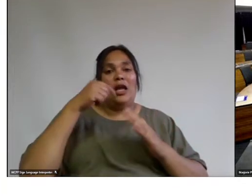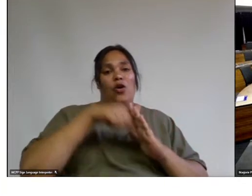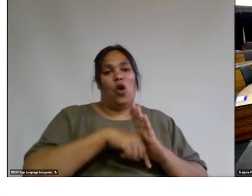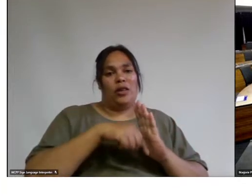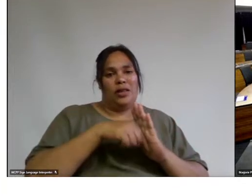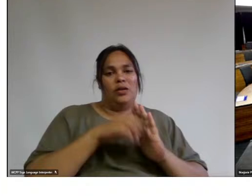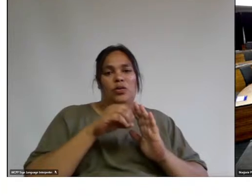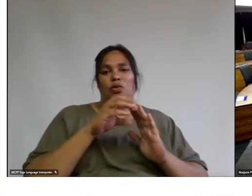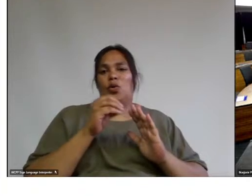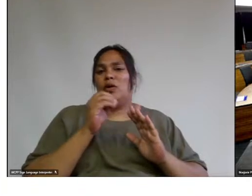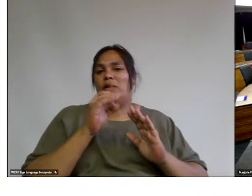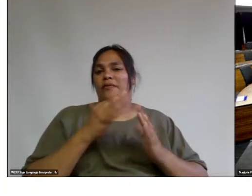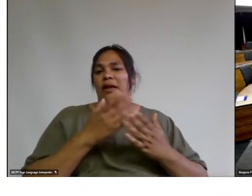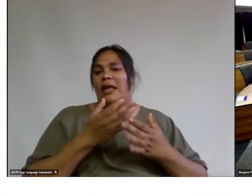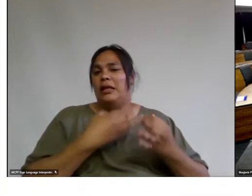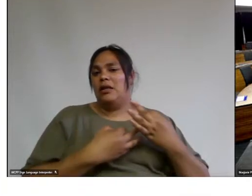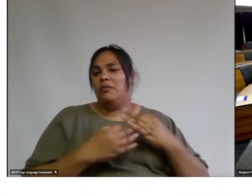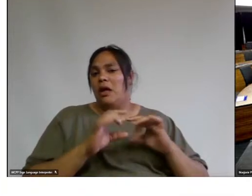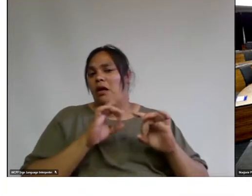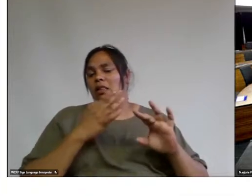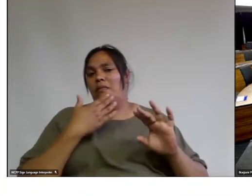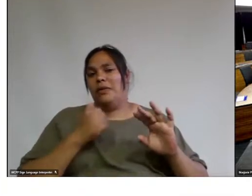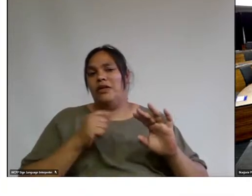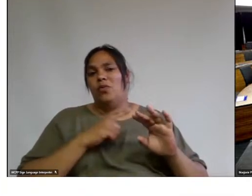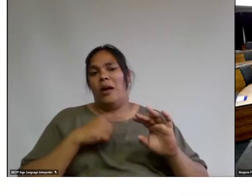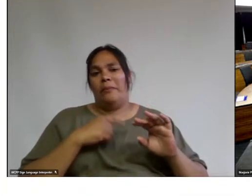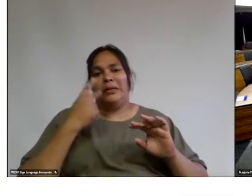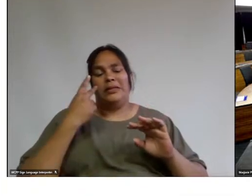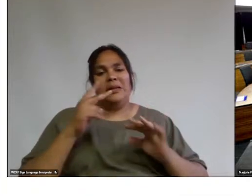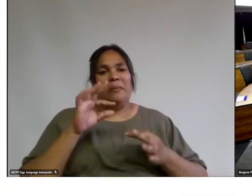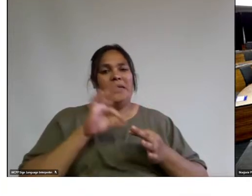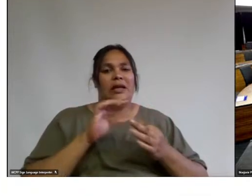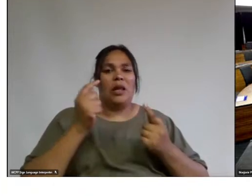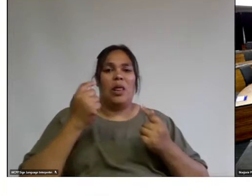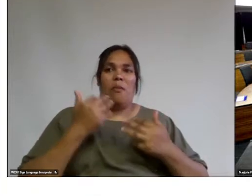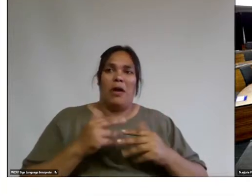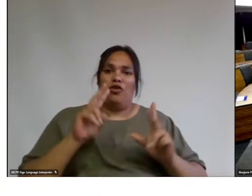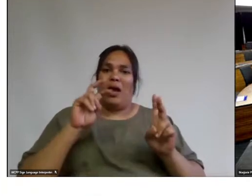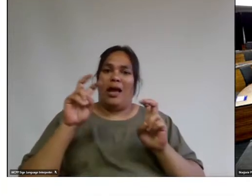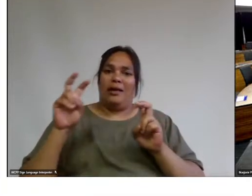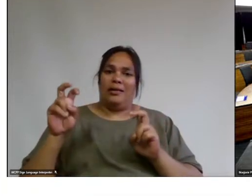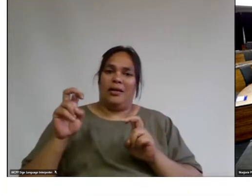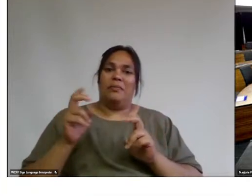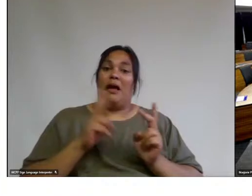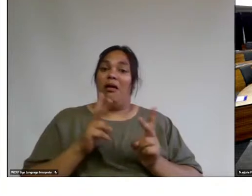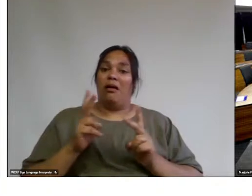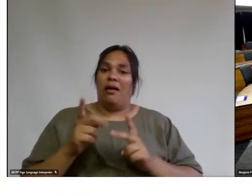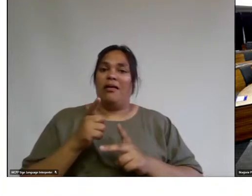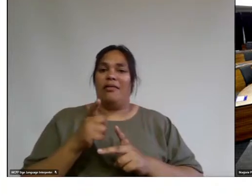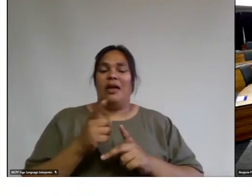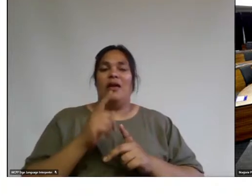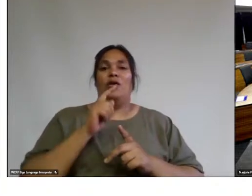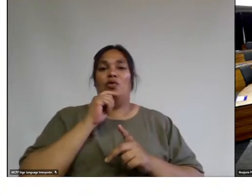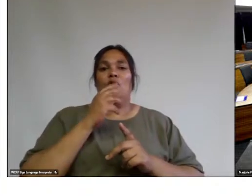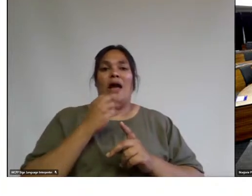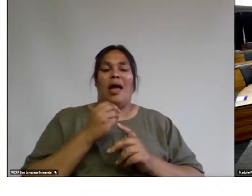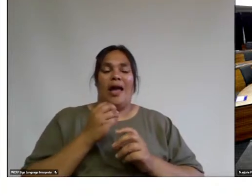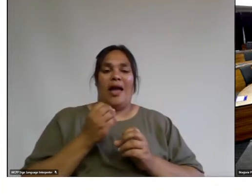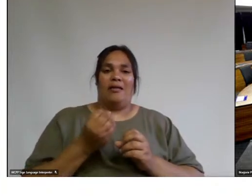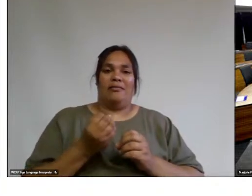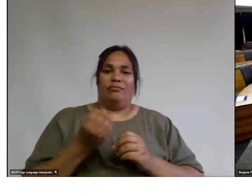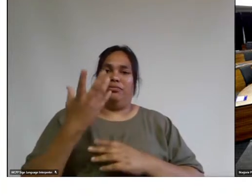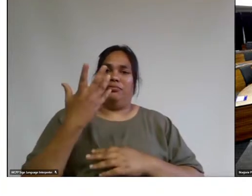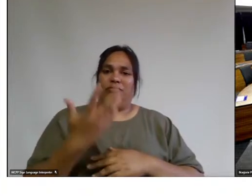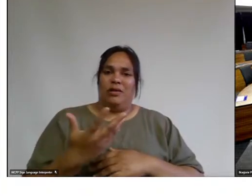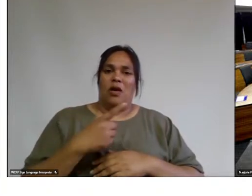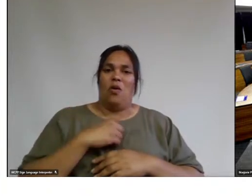So if it can be explained, because I see particular budget items, once again, that have actually shot up in terms